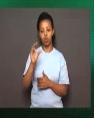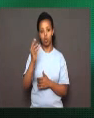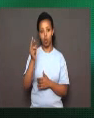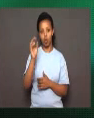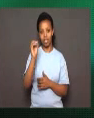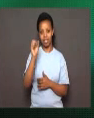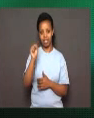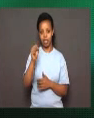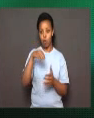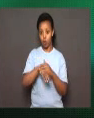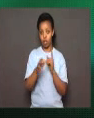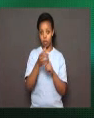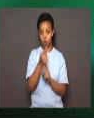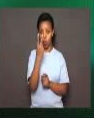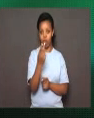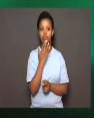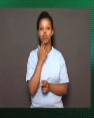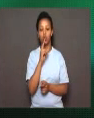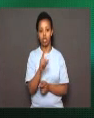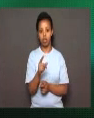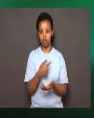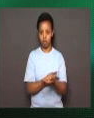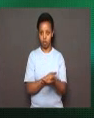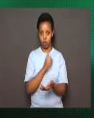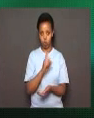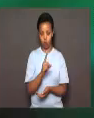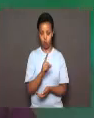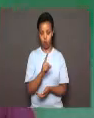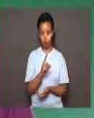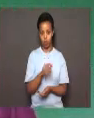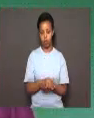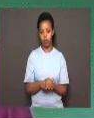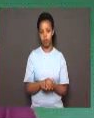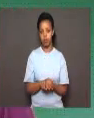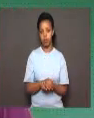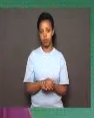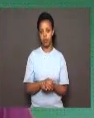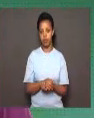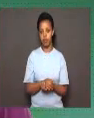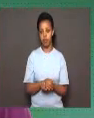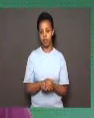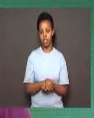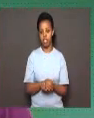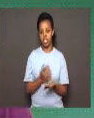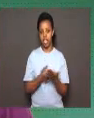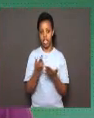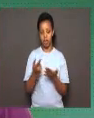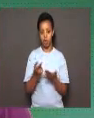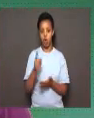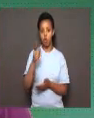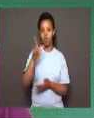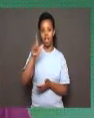two sugars, fructose and glucose. They are joined by